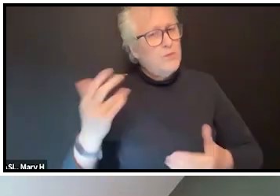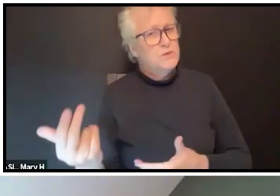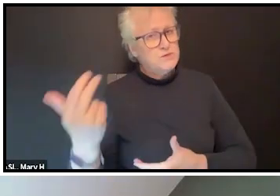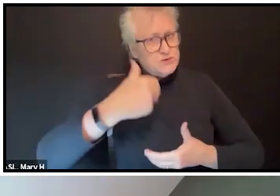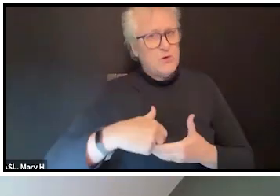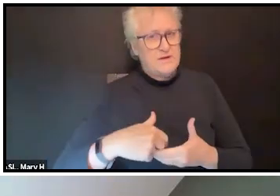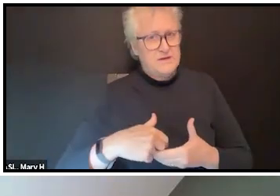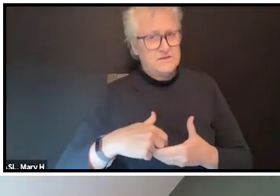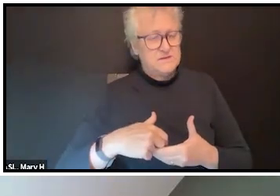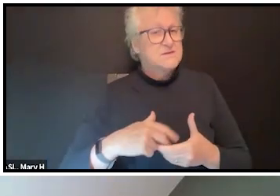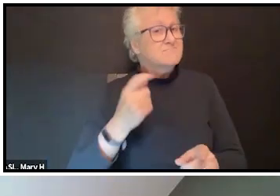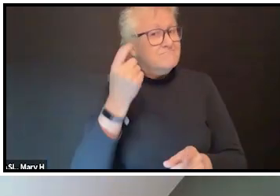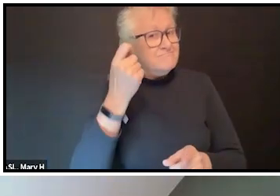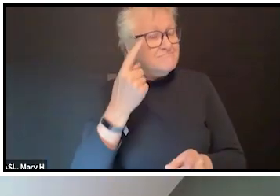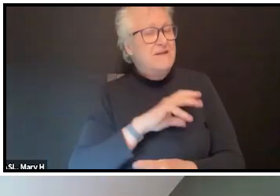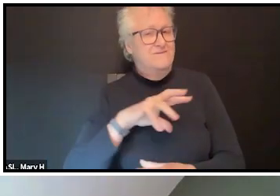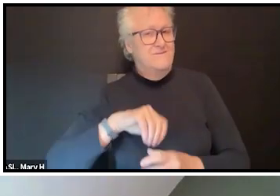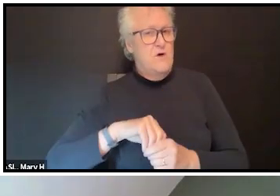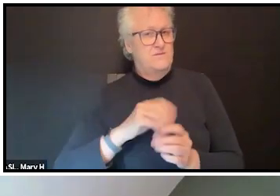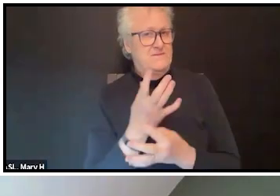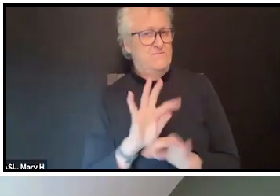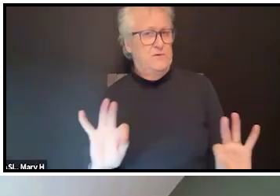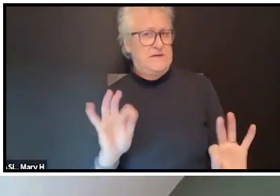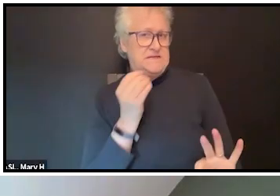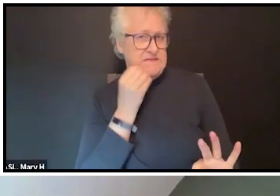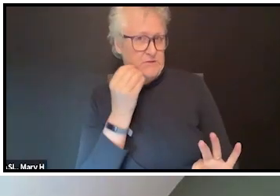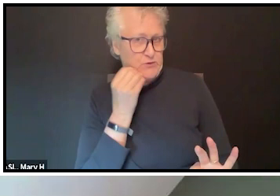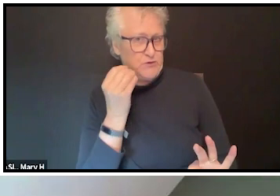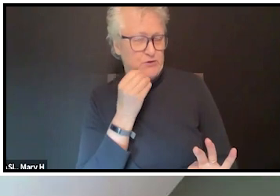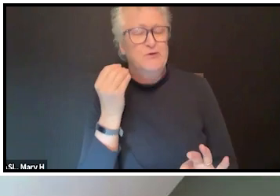included. So I'm going to put a link to register in the chat.